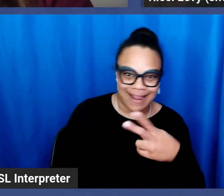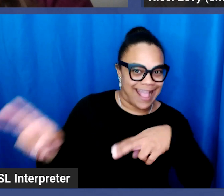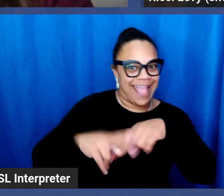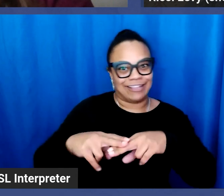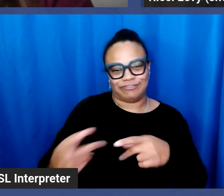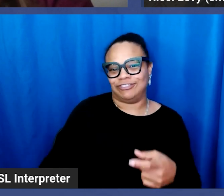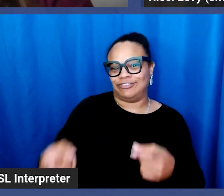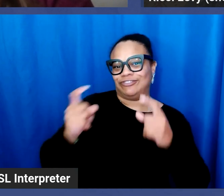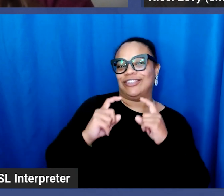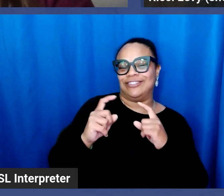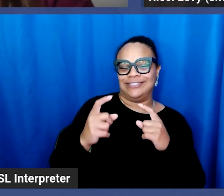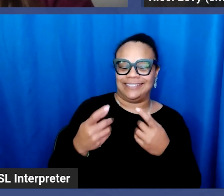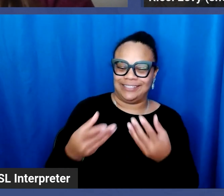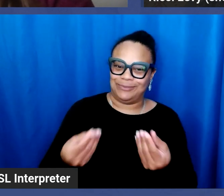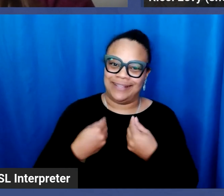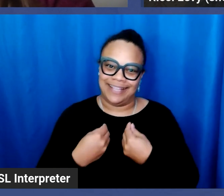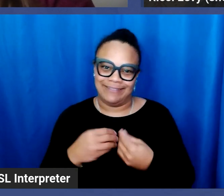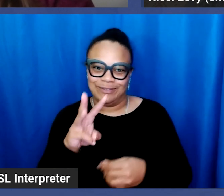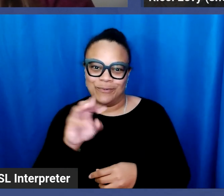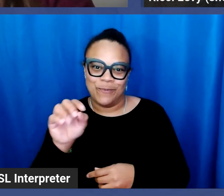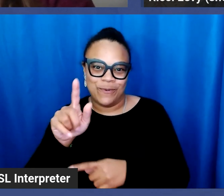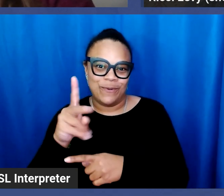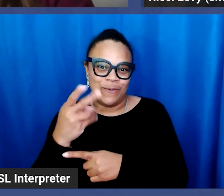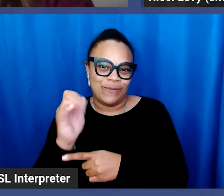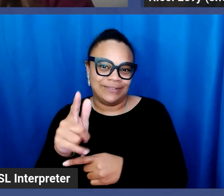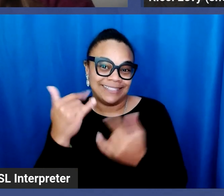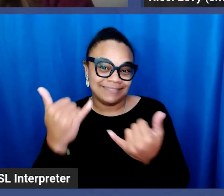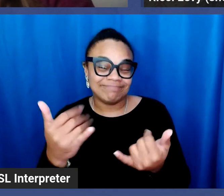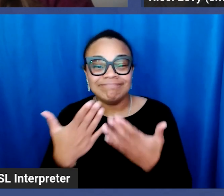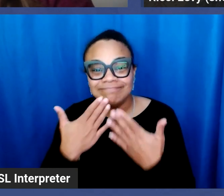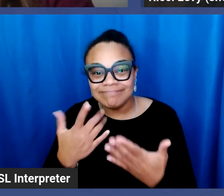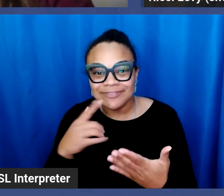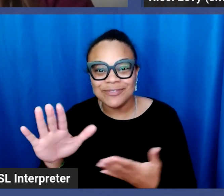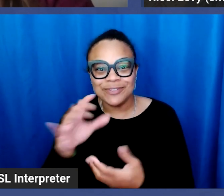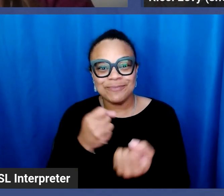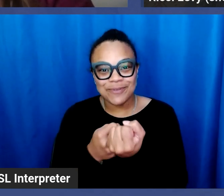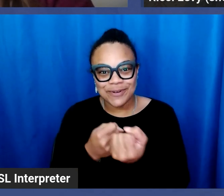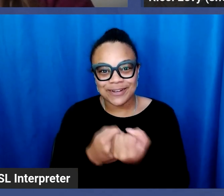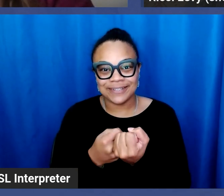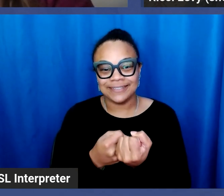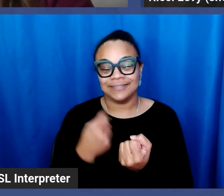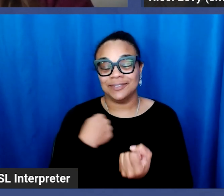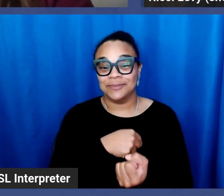generous by giving to Woodhull today. Thank you so much for your support,